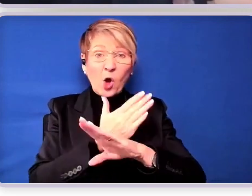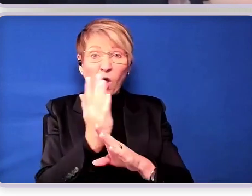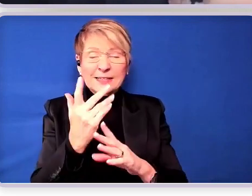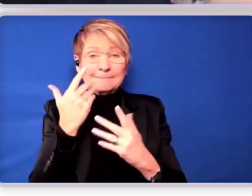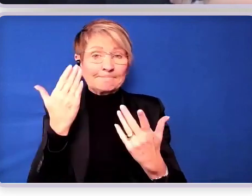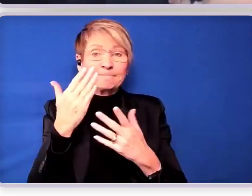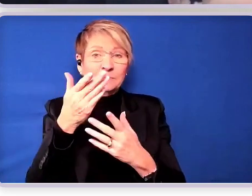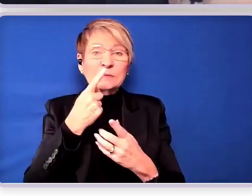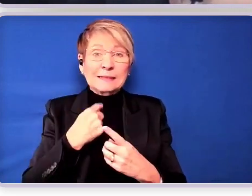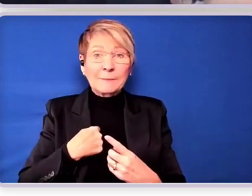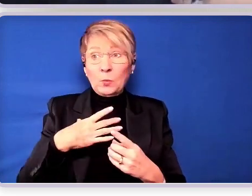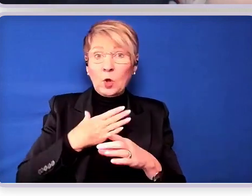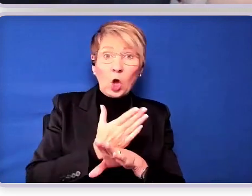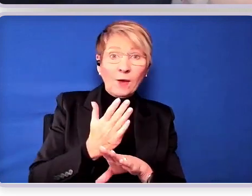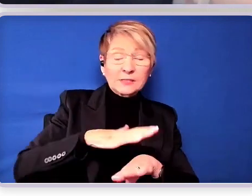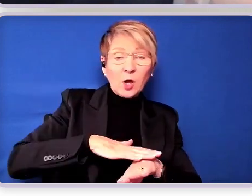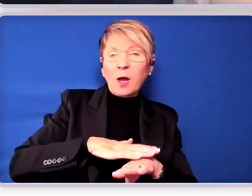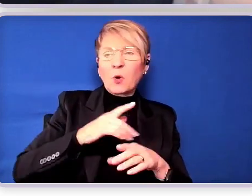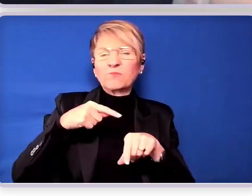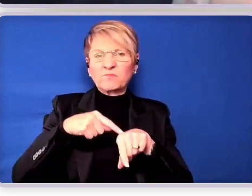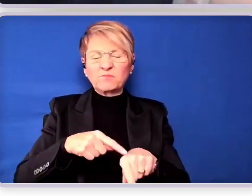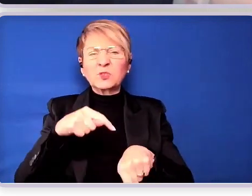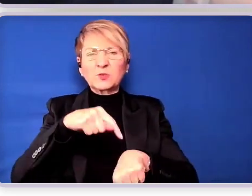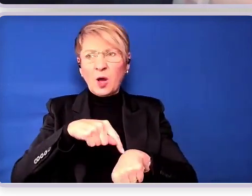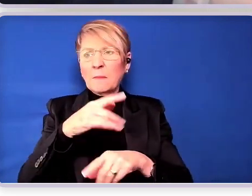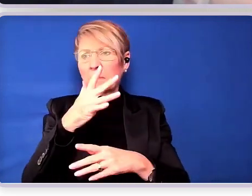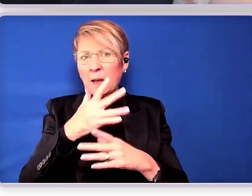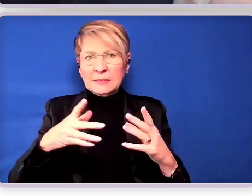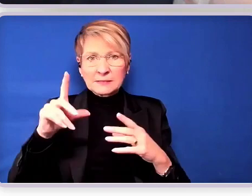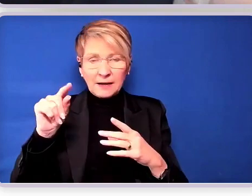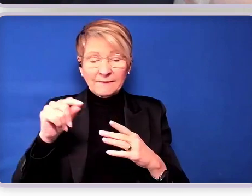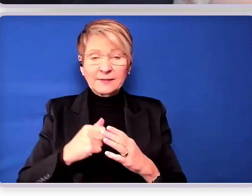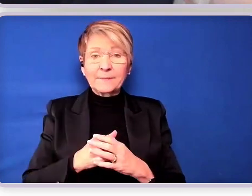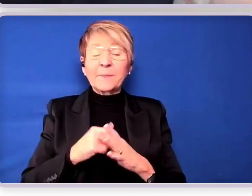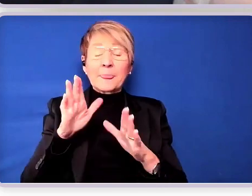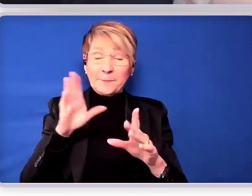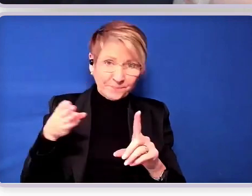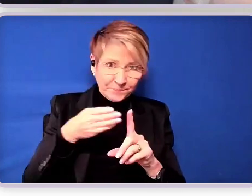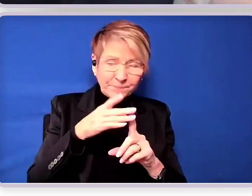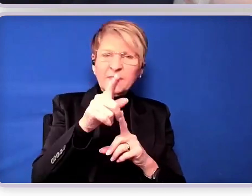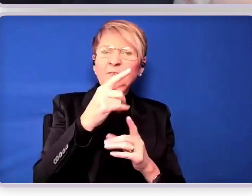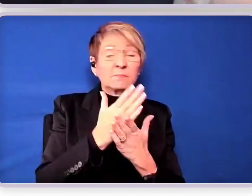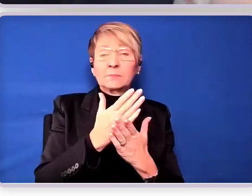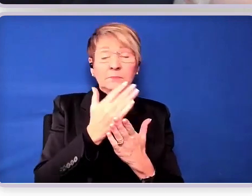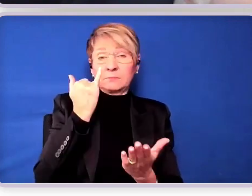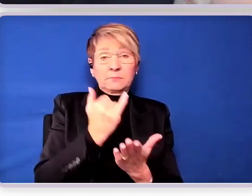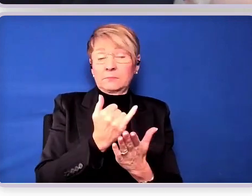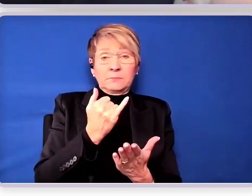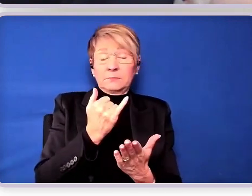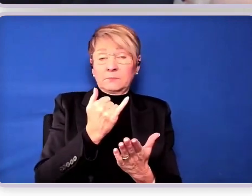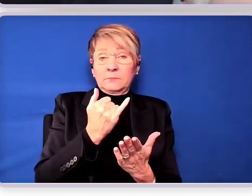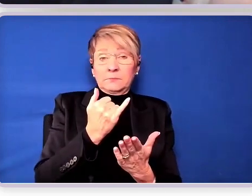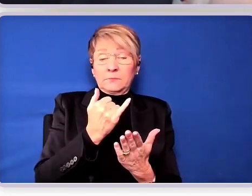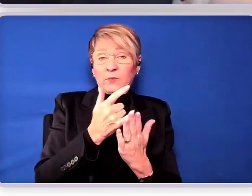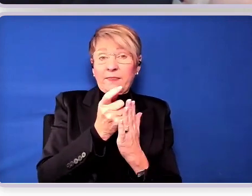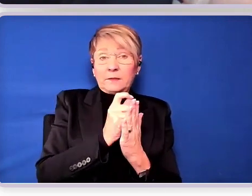they are so flawed with, again, the drafting, that for example, they don't allow